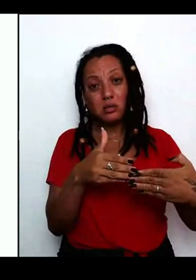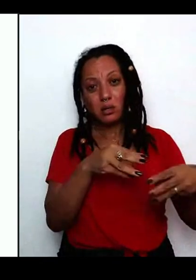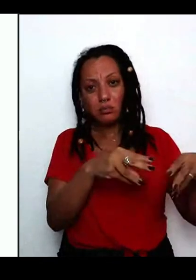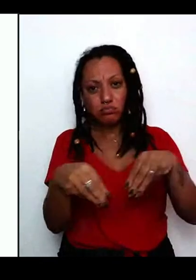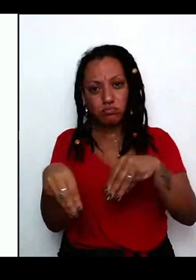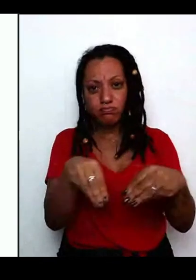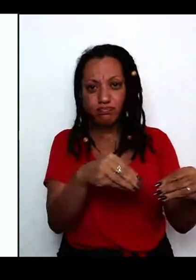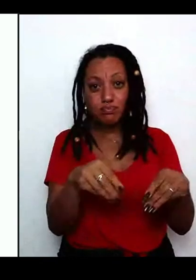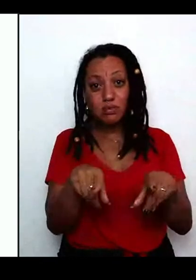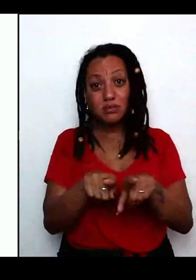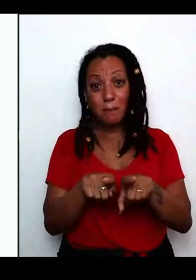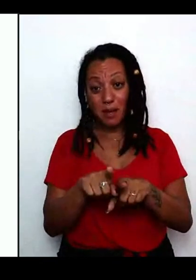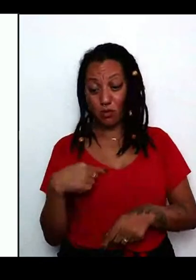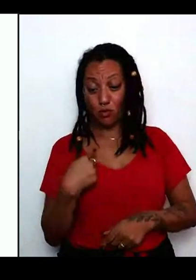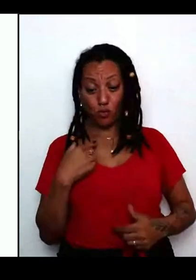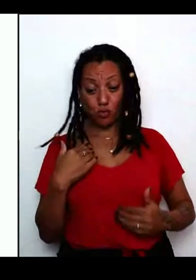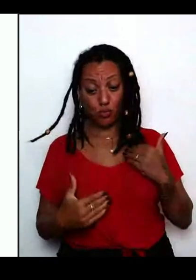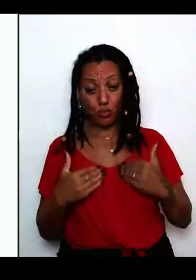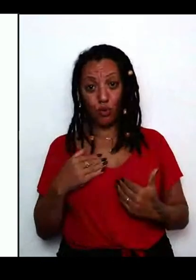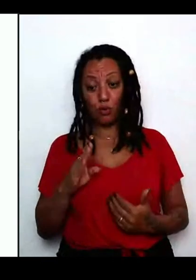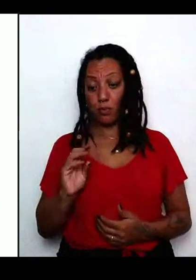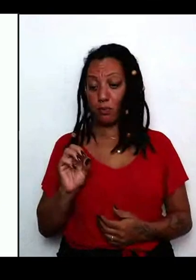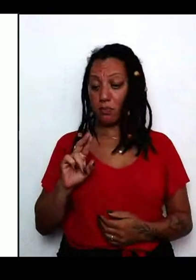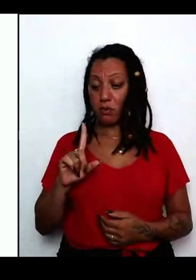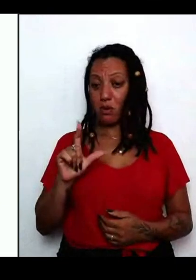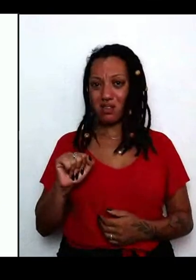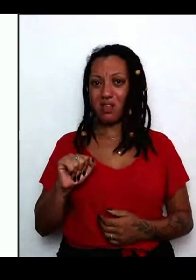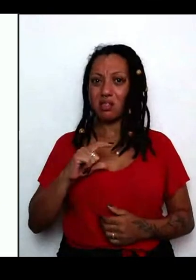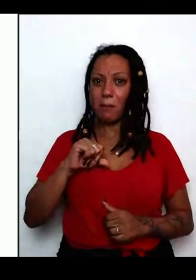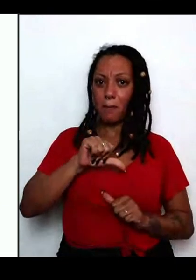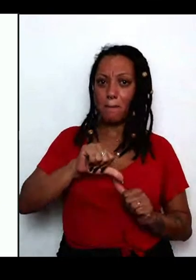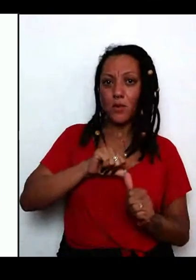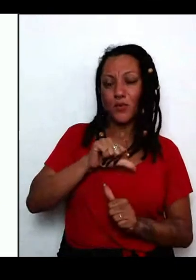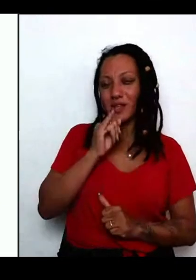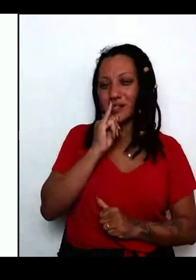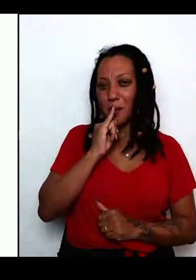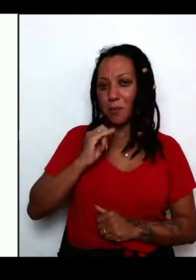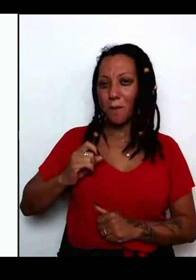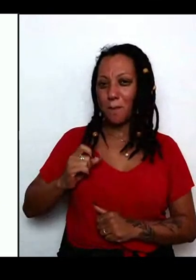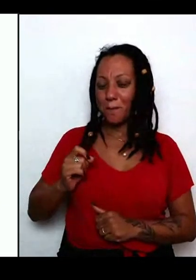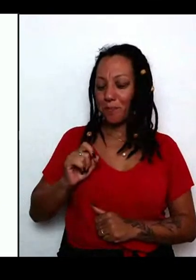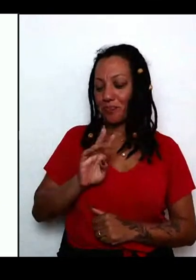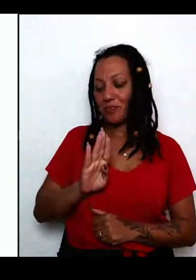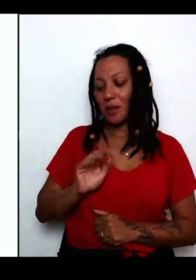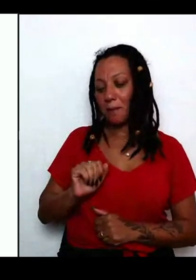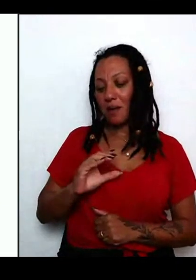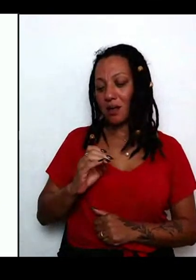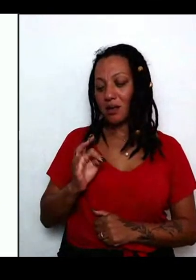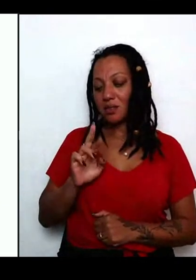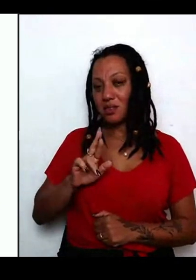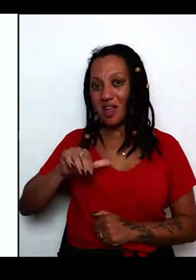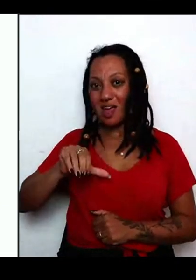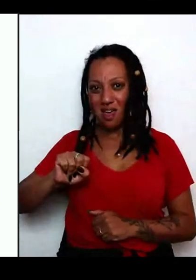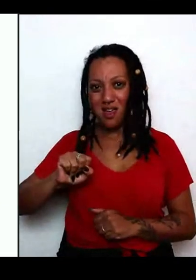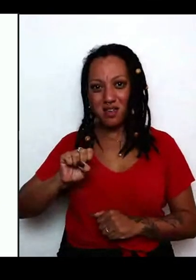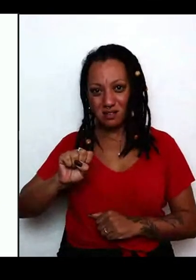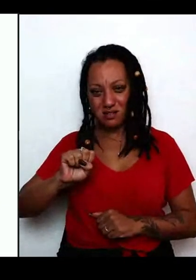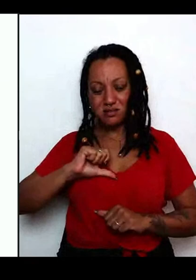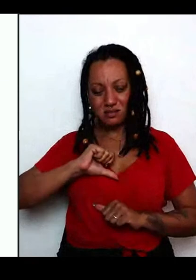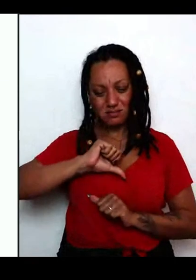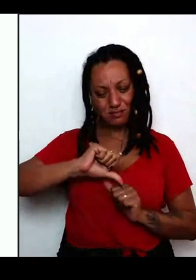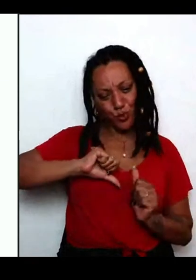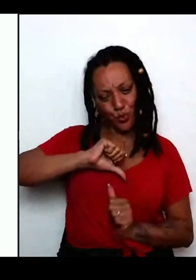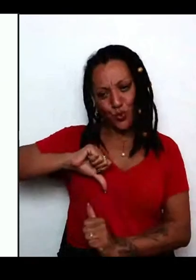as red as and Carson might have it the gender studies scholar Eva Hayward proposes a trans